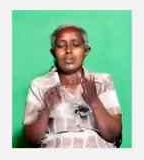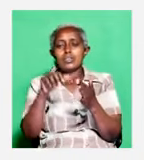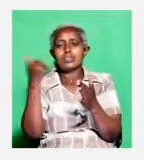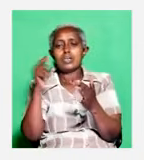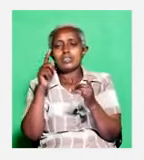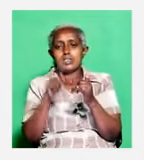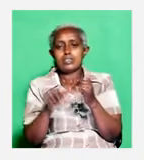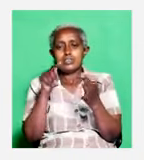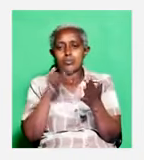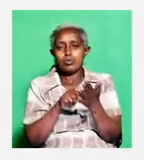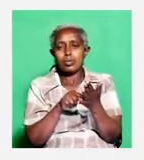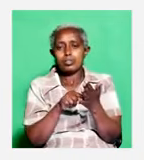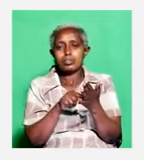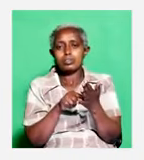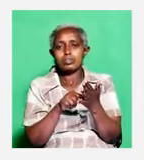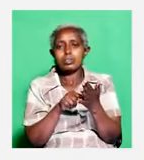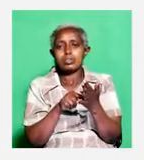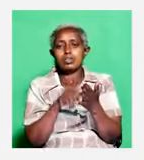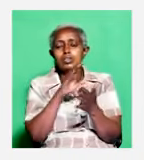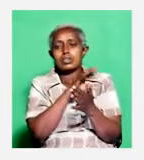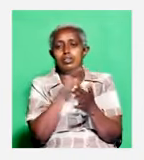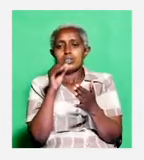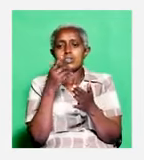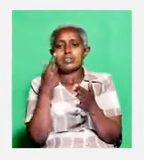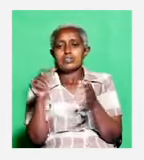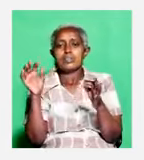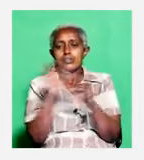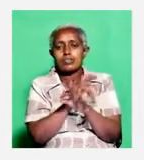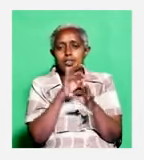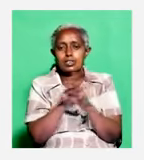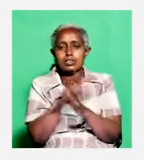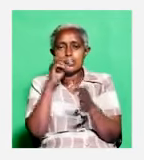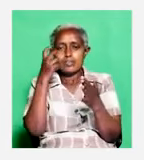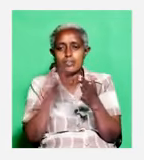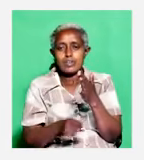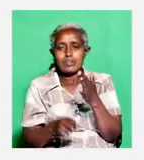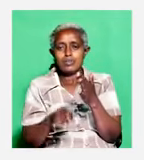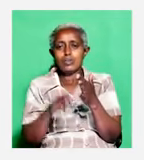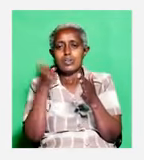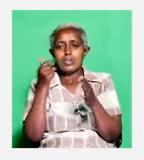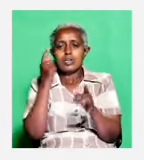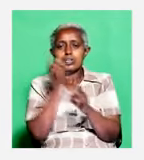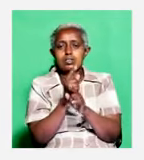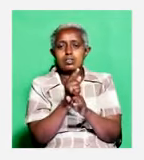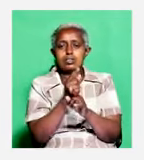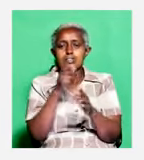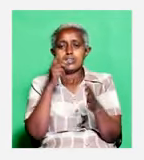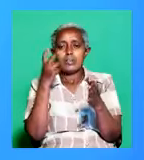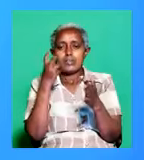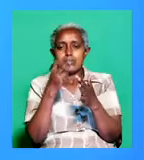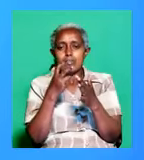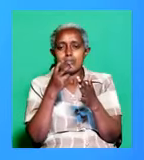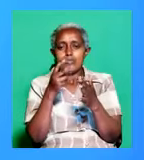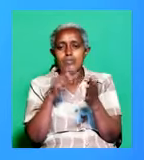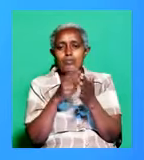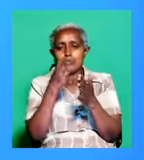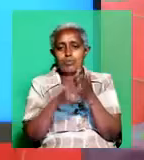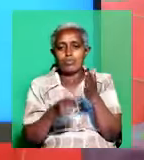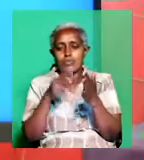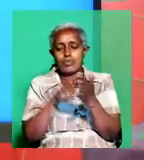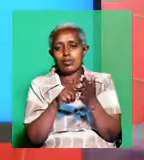other end point and the functional value at the critical point which is found on this